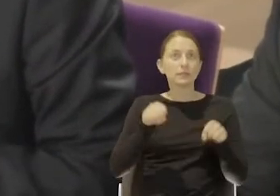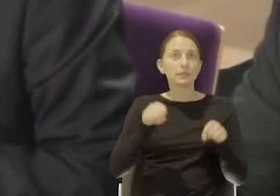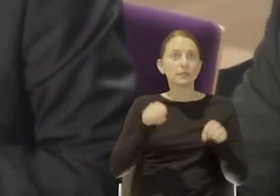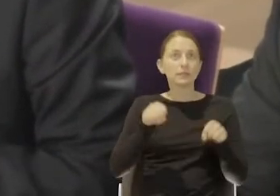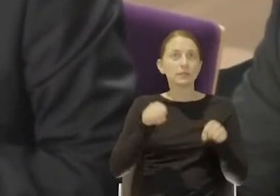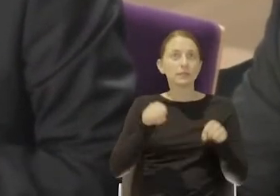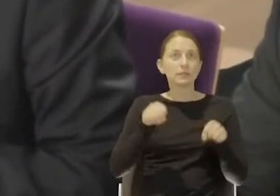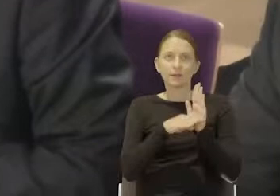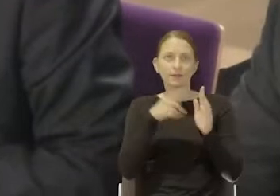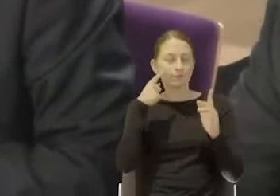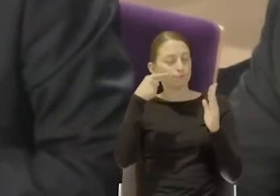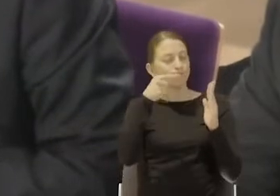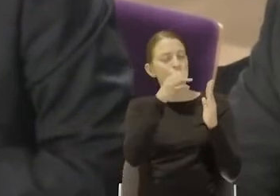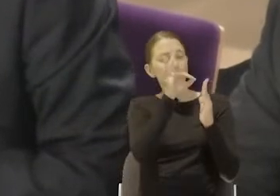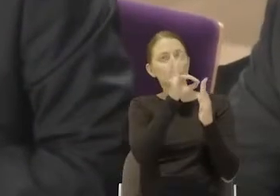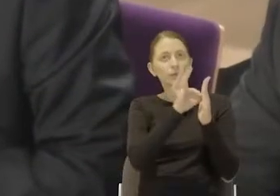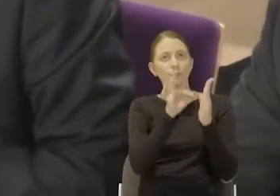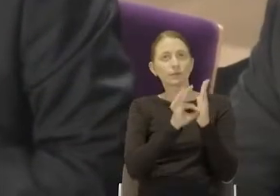participation process.